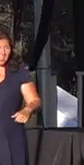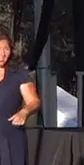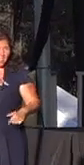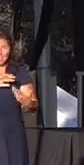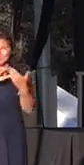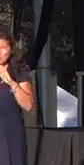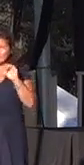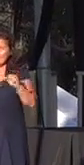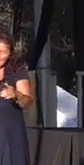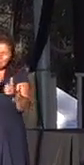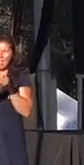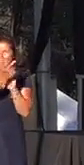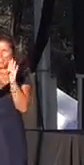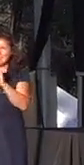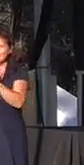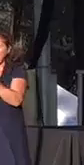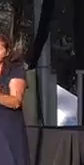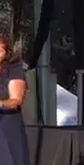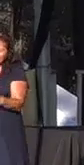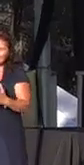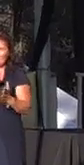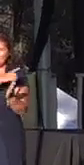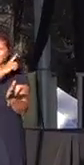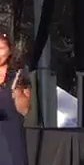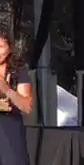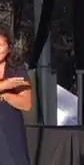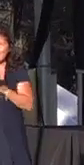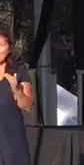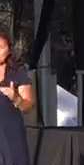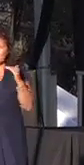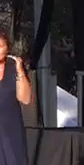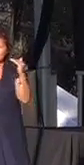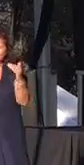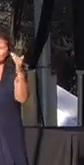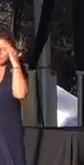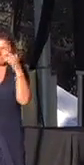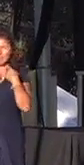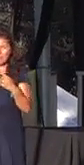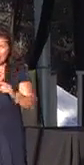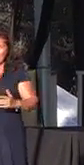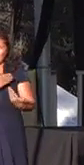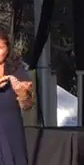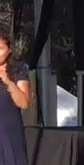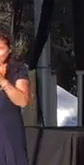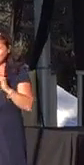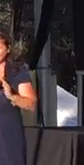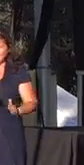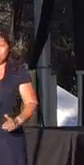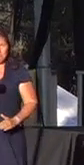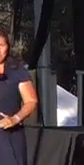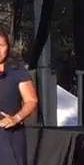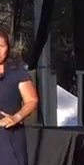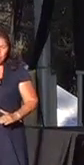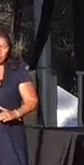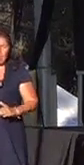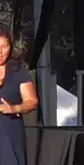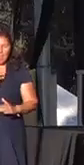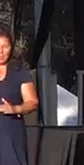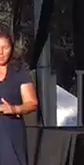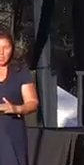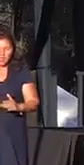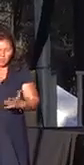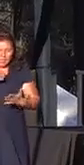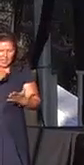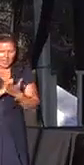pass legislation, stop discrimination, and raise awareness about our community. Pride has been a way to take our community out